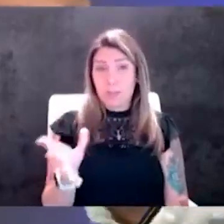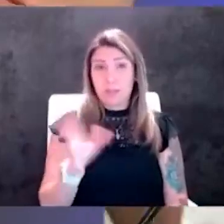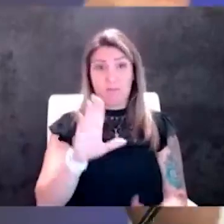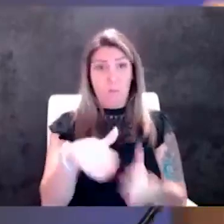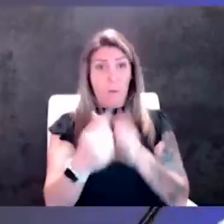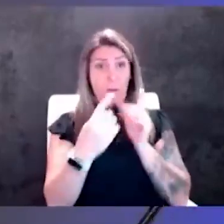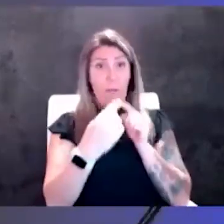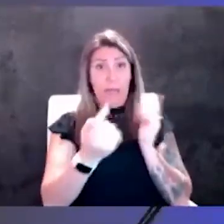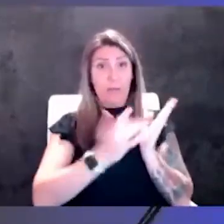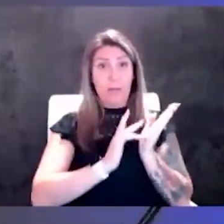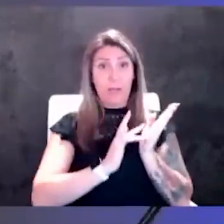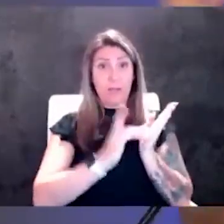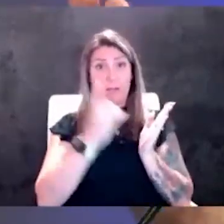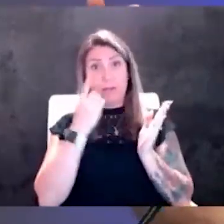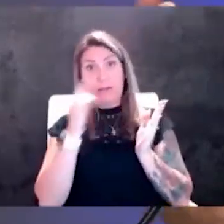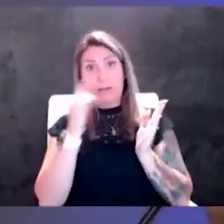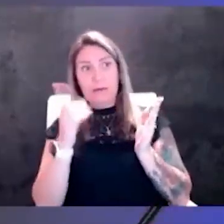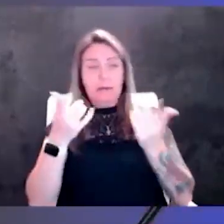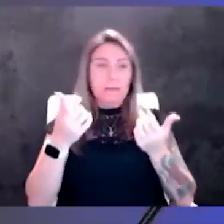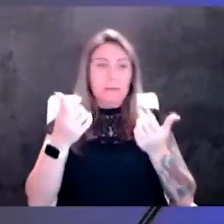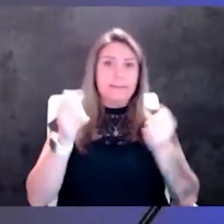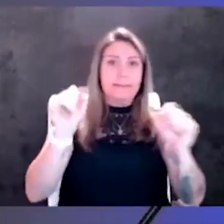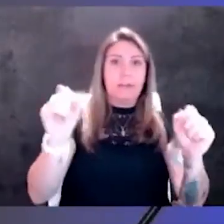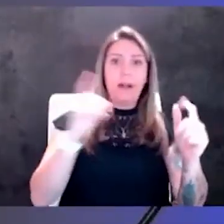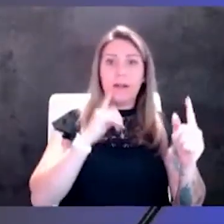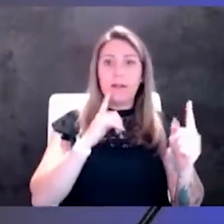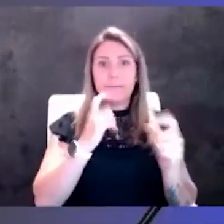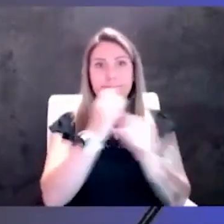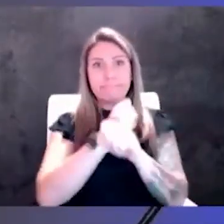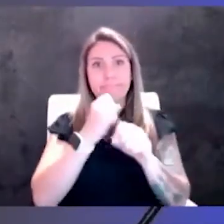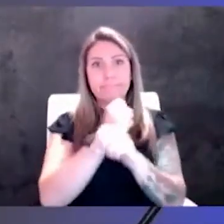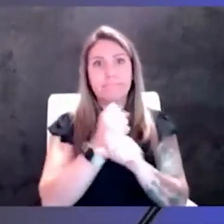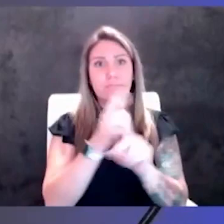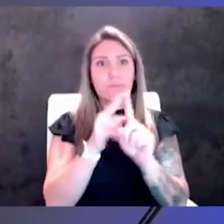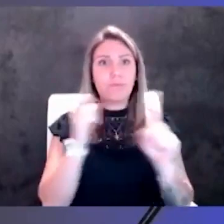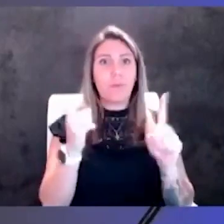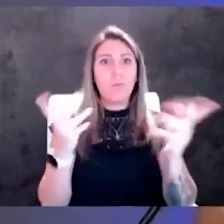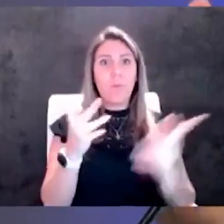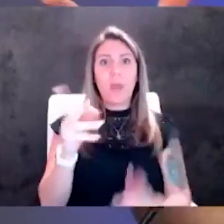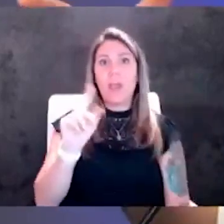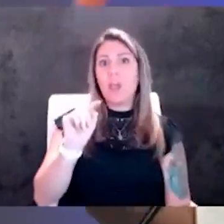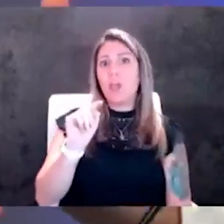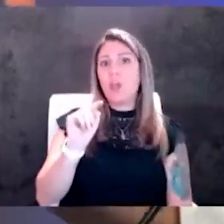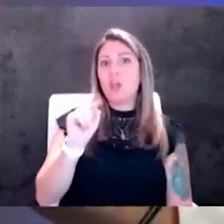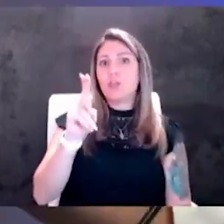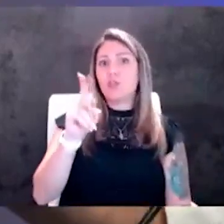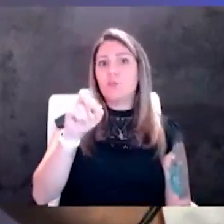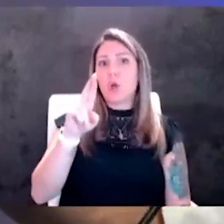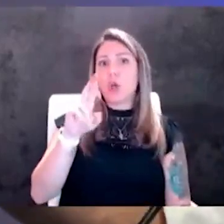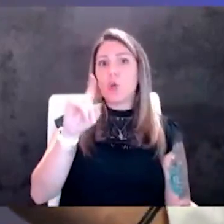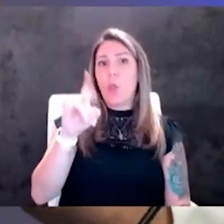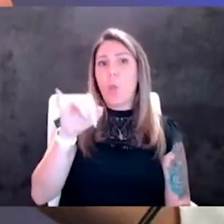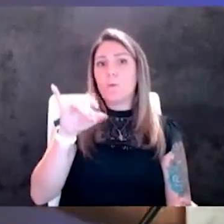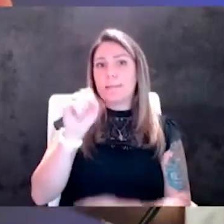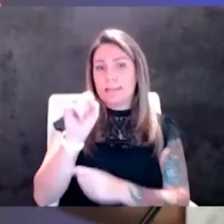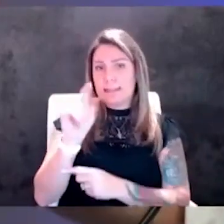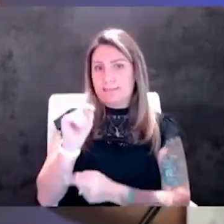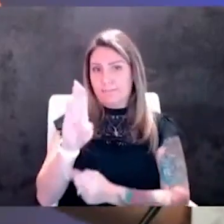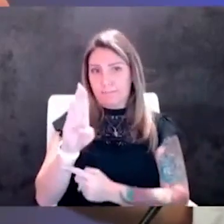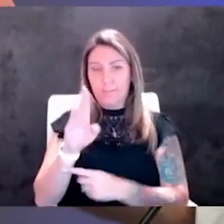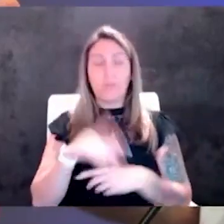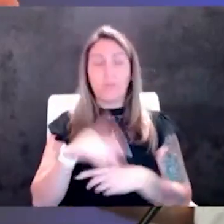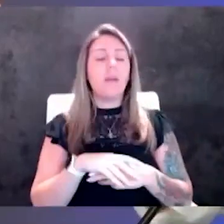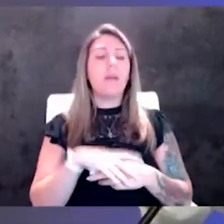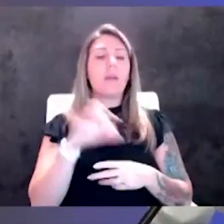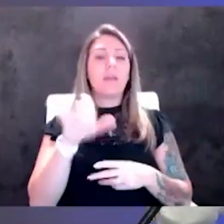an offshoot of the fight against tuberculosis once upon a time, and we know that in that particular infection, you got to use a lot